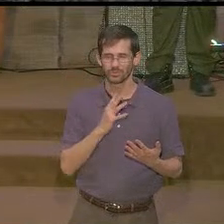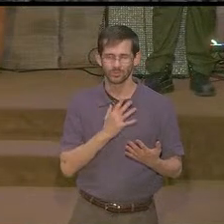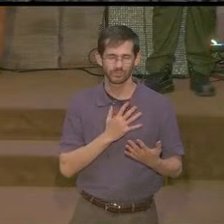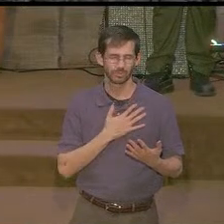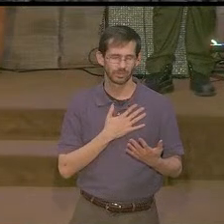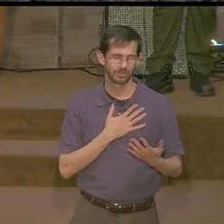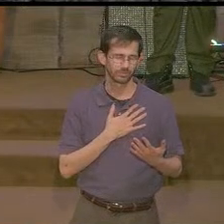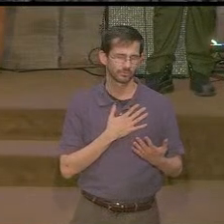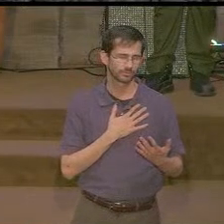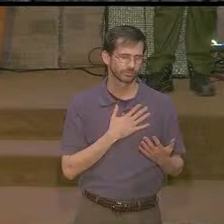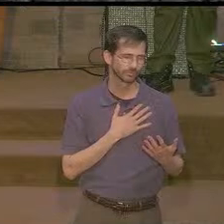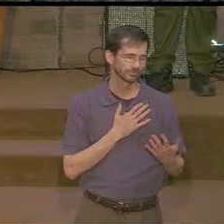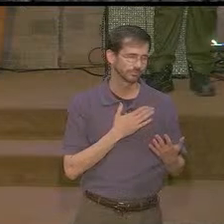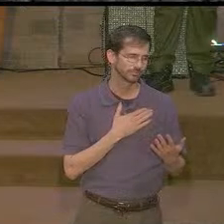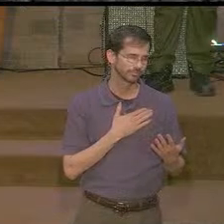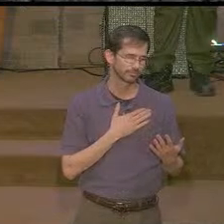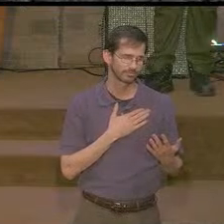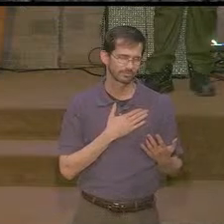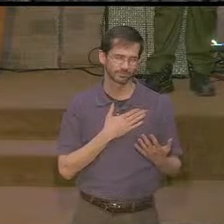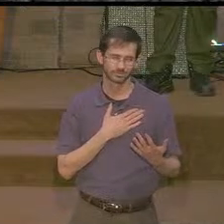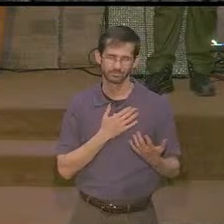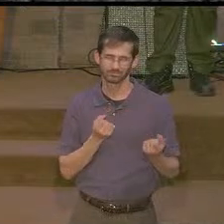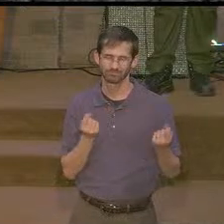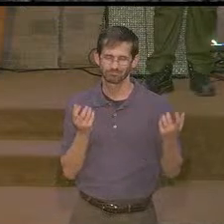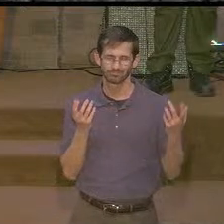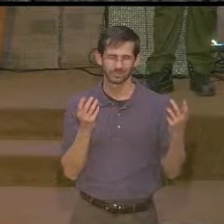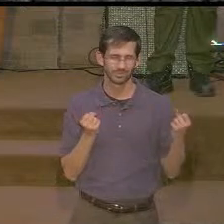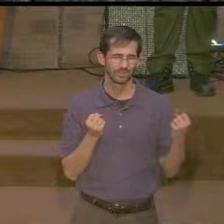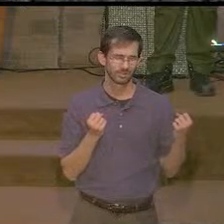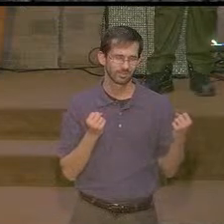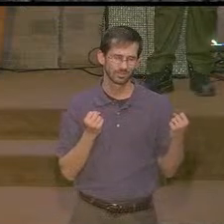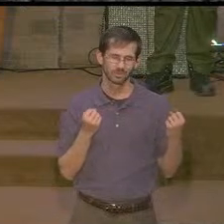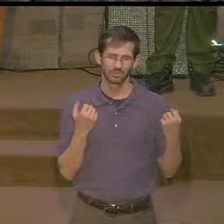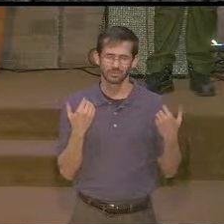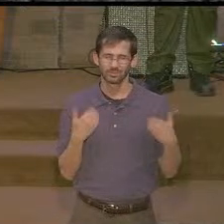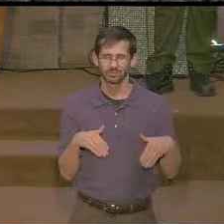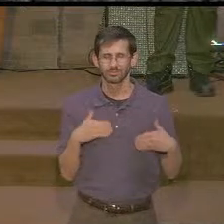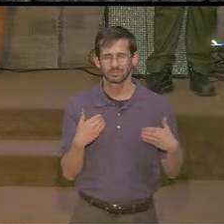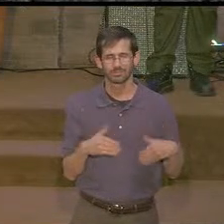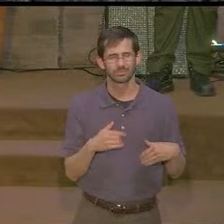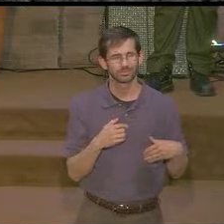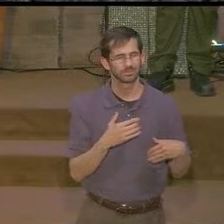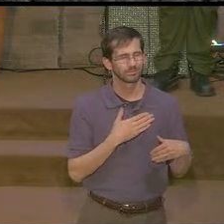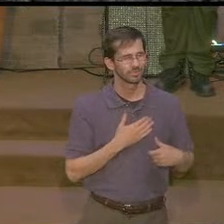so, so good to me. Come on, lift your voice just a little nicer. Come on. Oh, tooth.